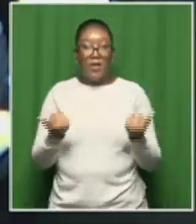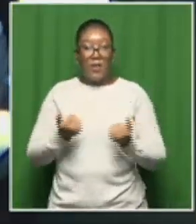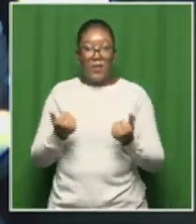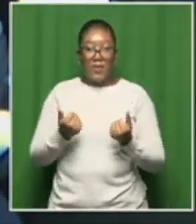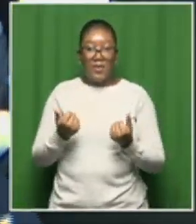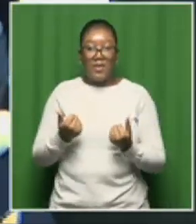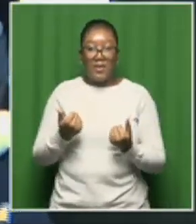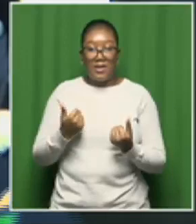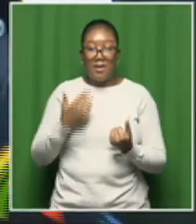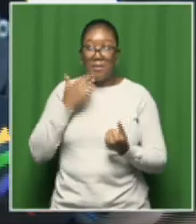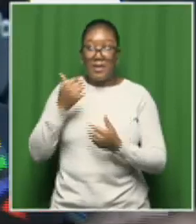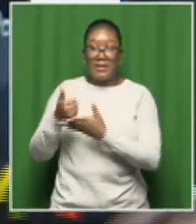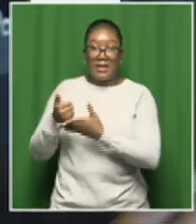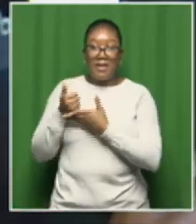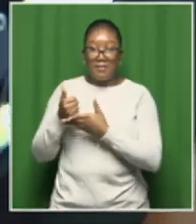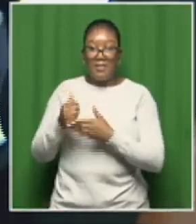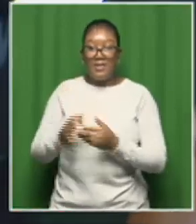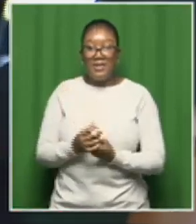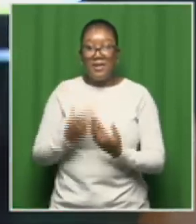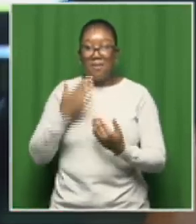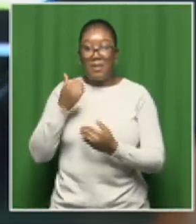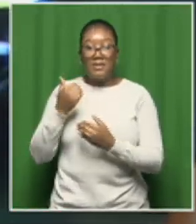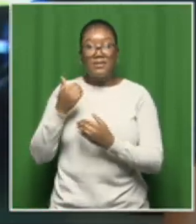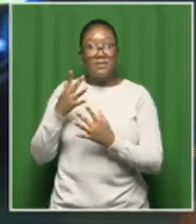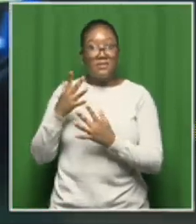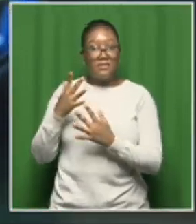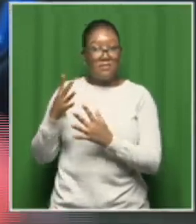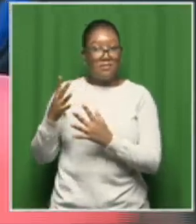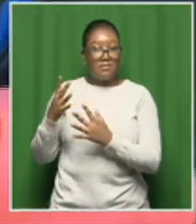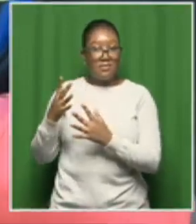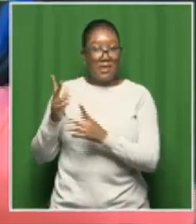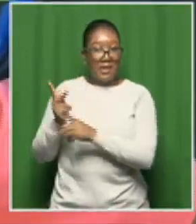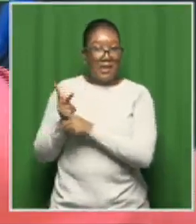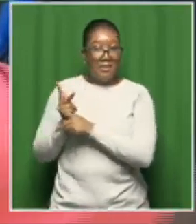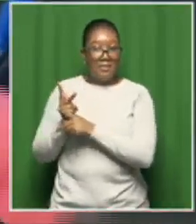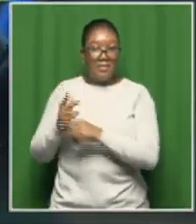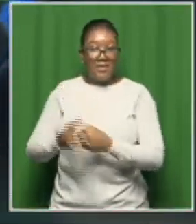I need your help. Done. Can you also hold this for me quickly, 2 seconds? Jump.